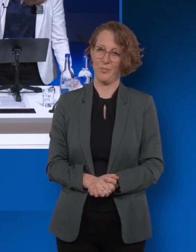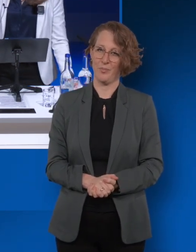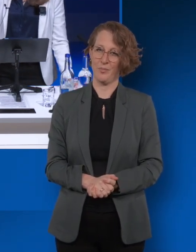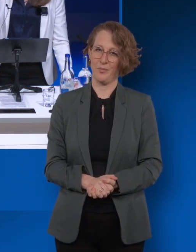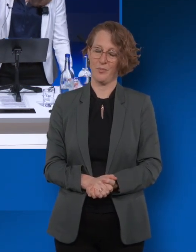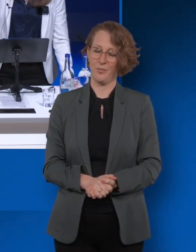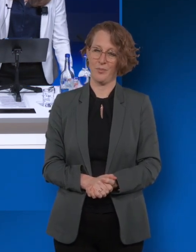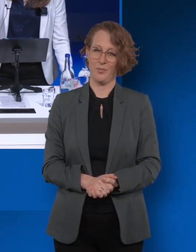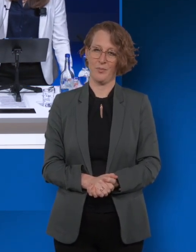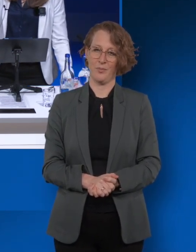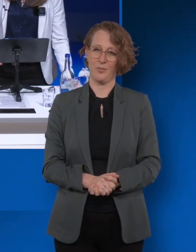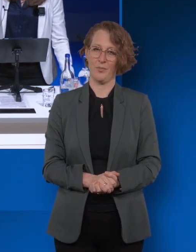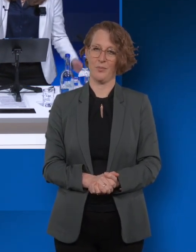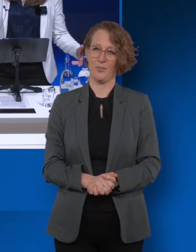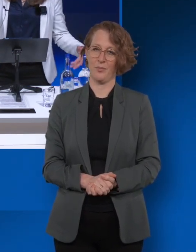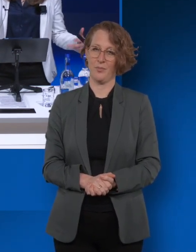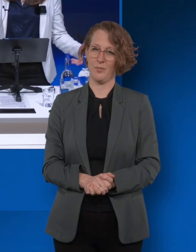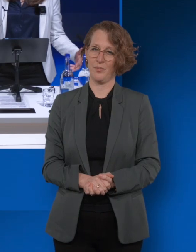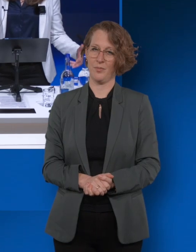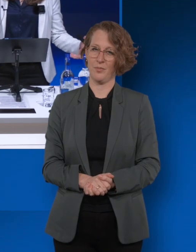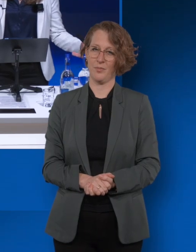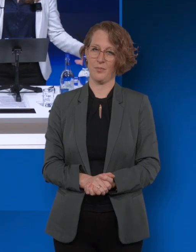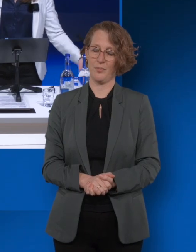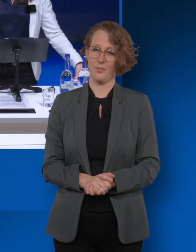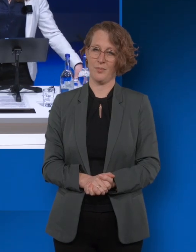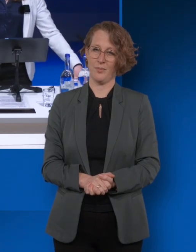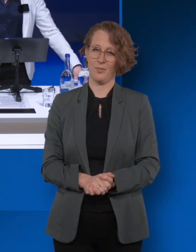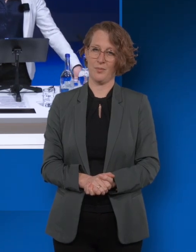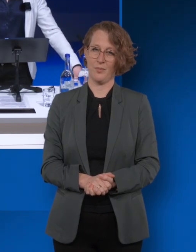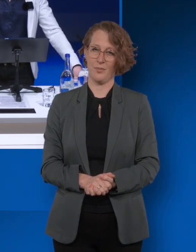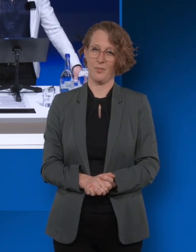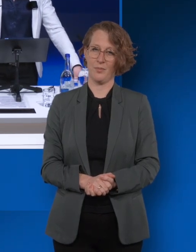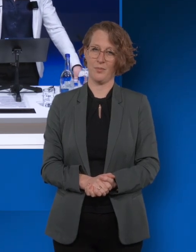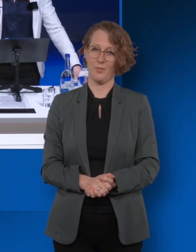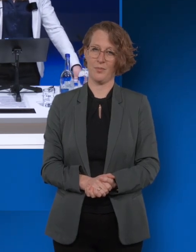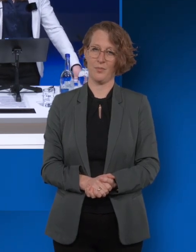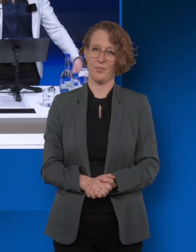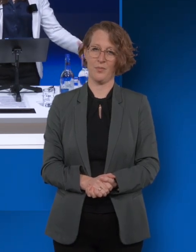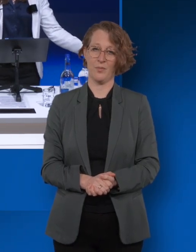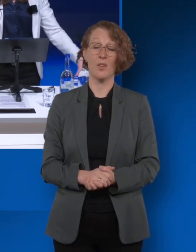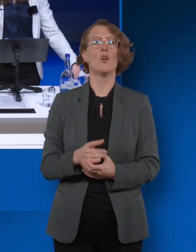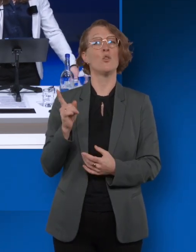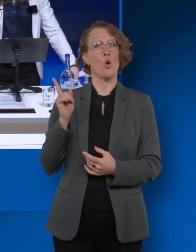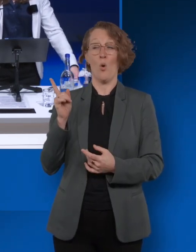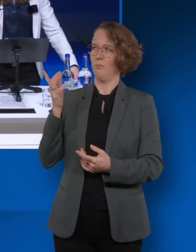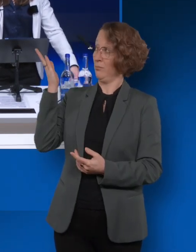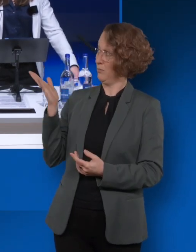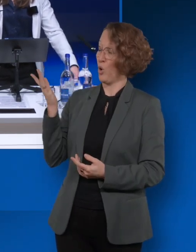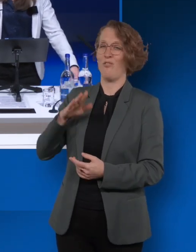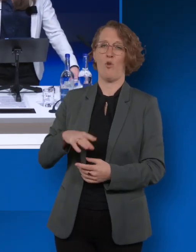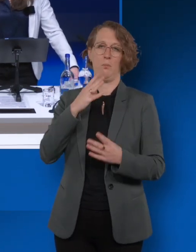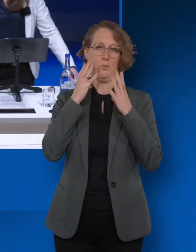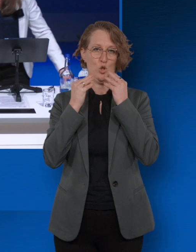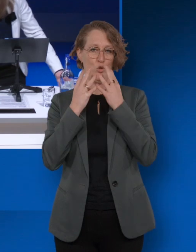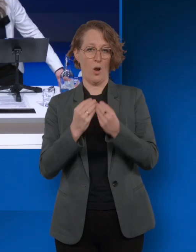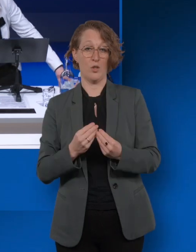between man and the higher mammals in their mental faculties. So that's Charles Darwin. Or we